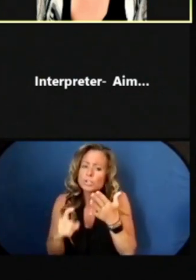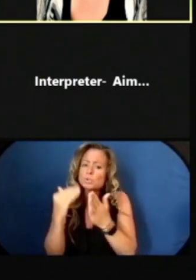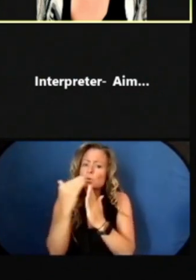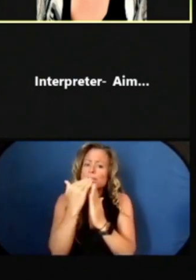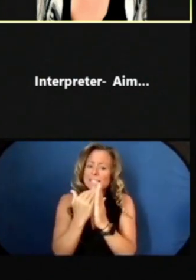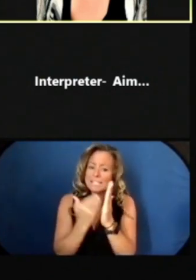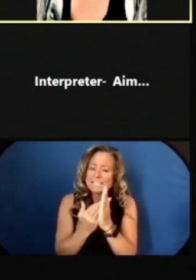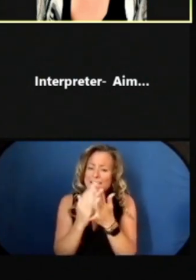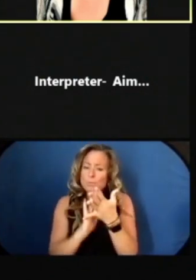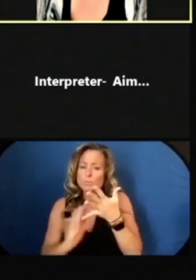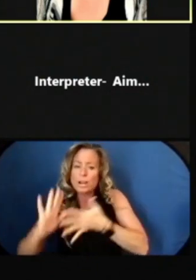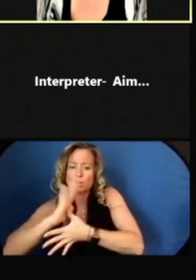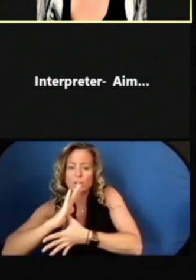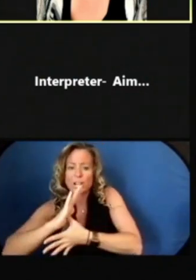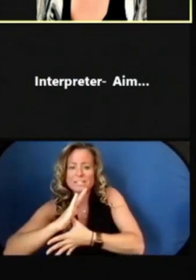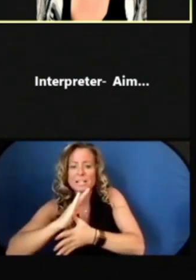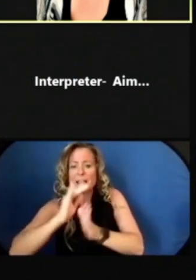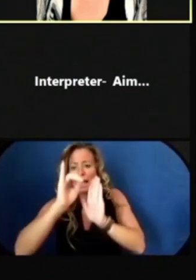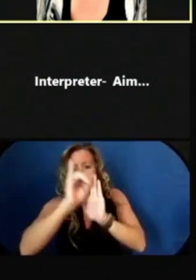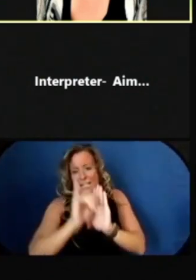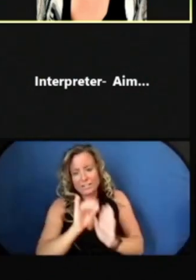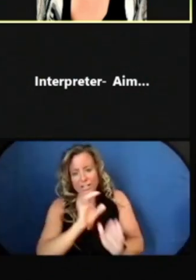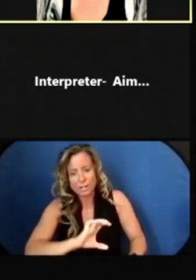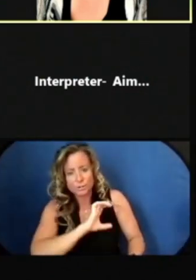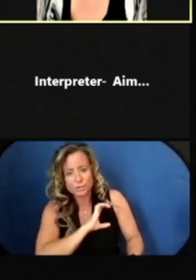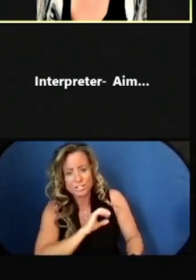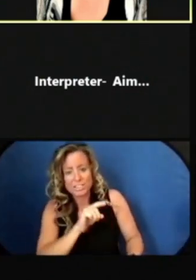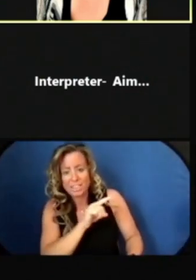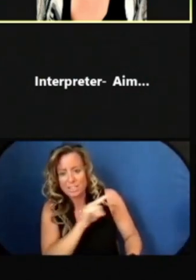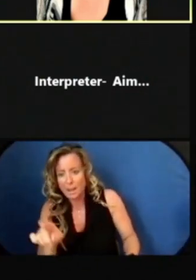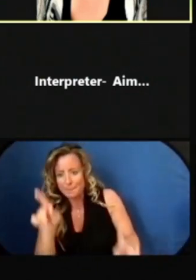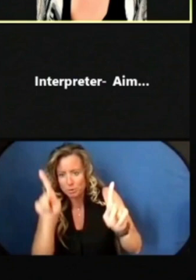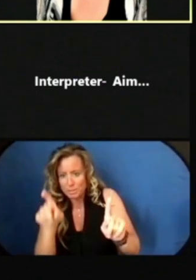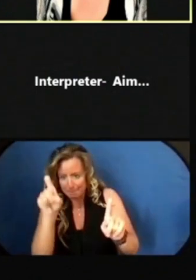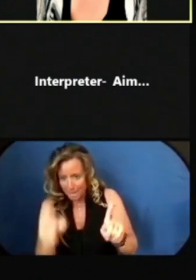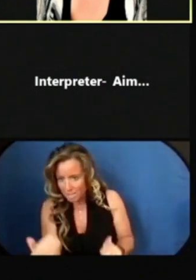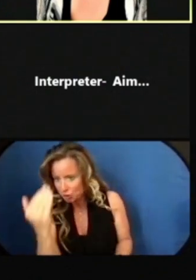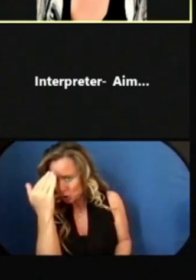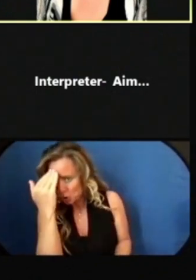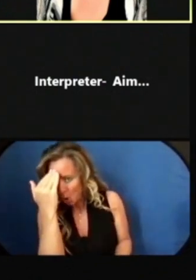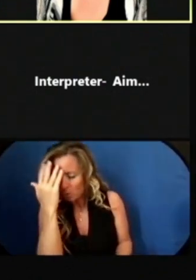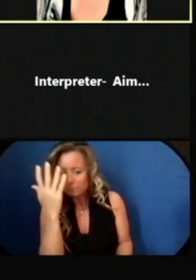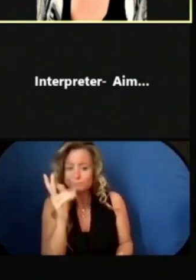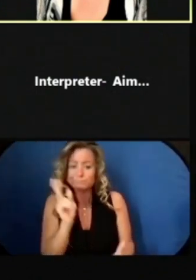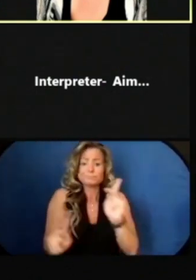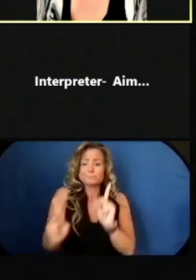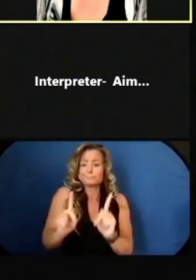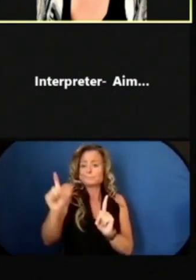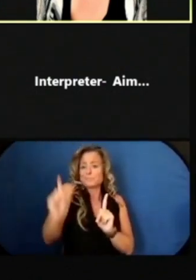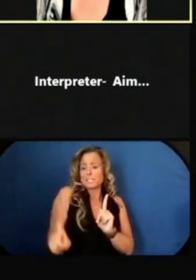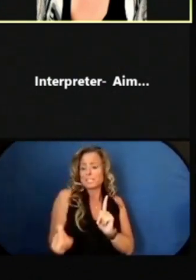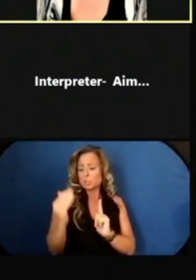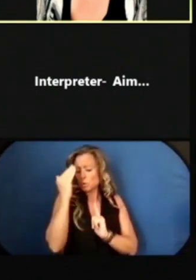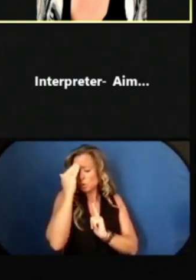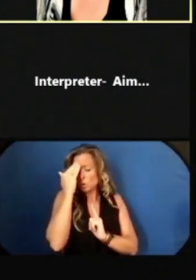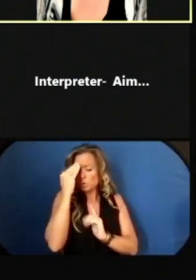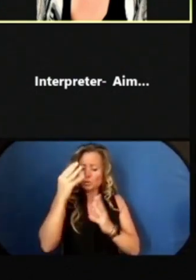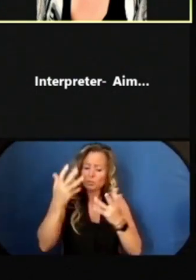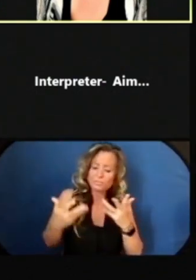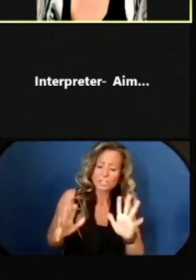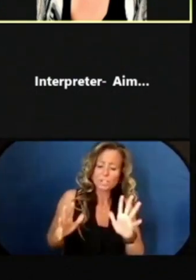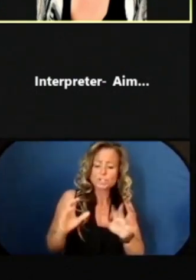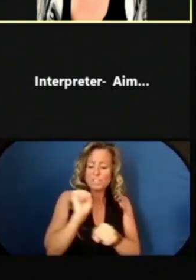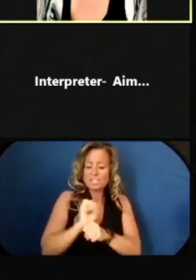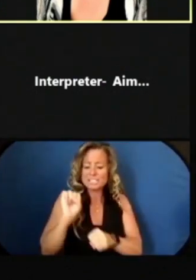that learner needs to know. List what people need to actually complete the task